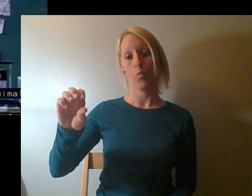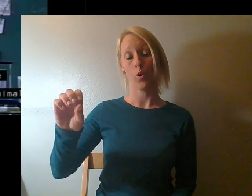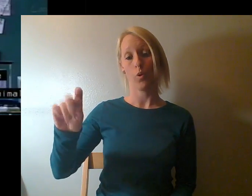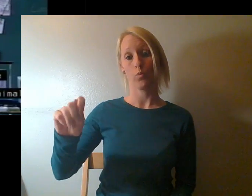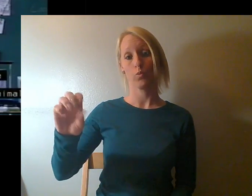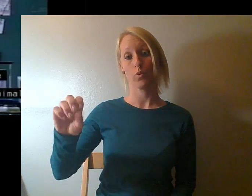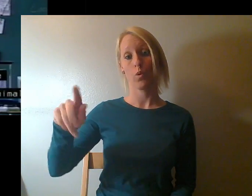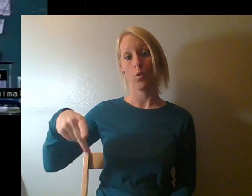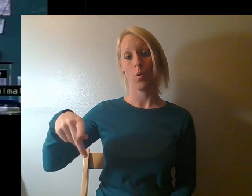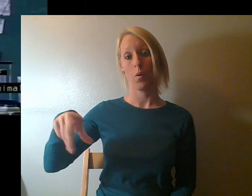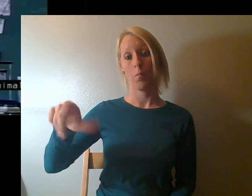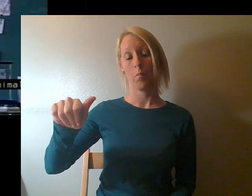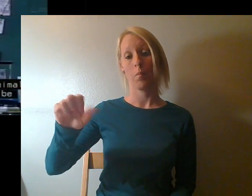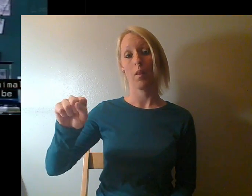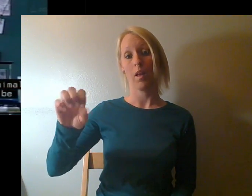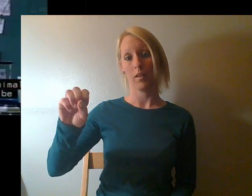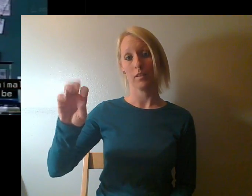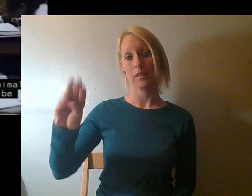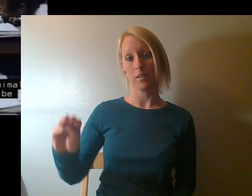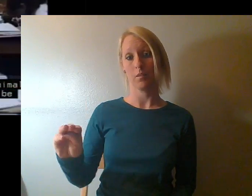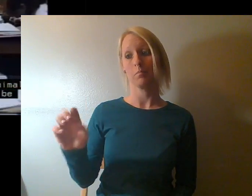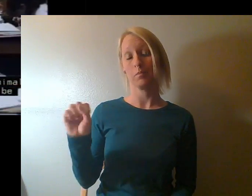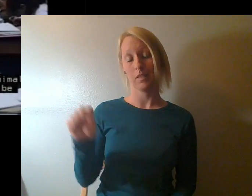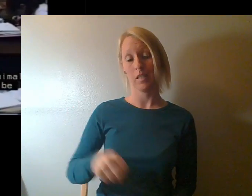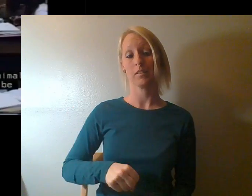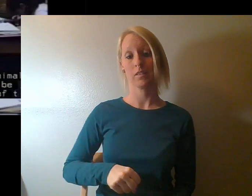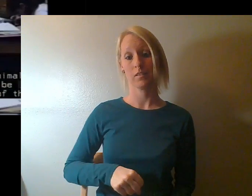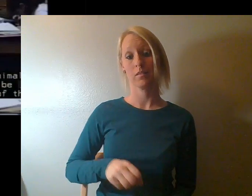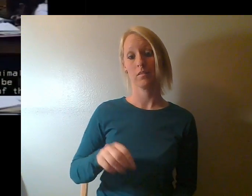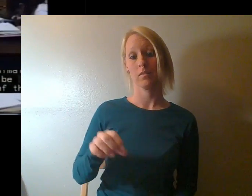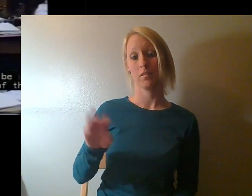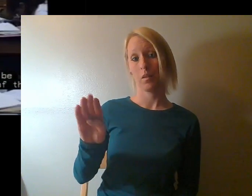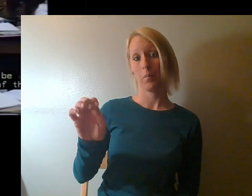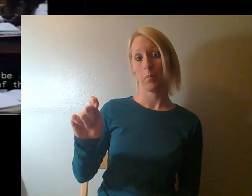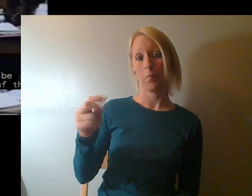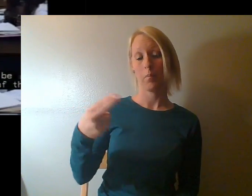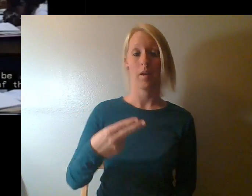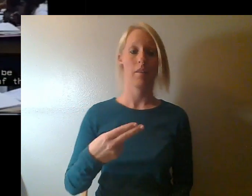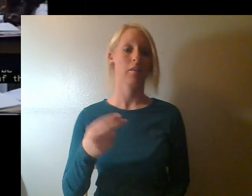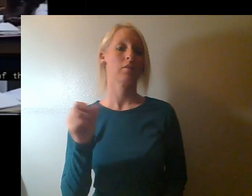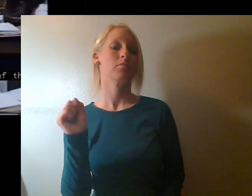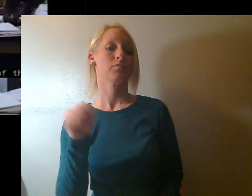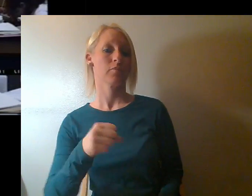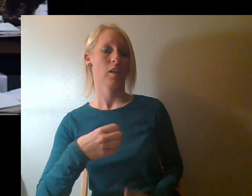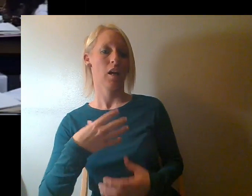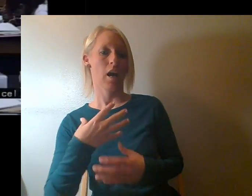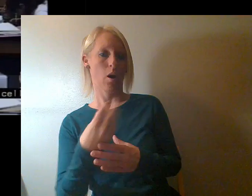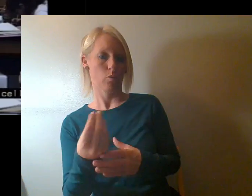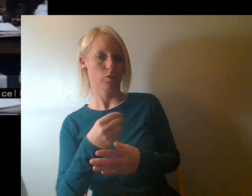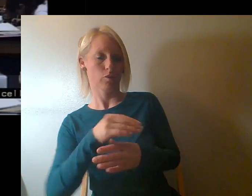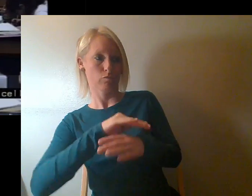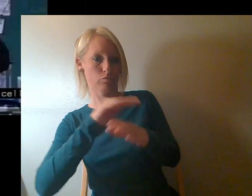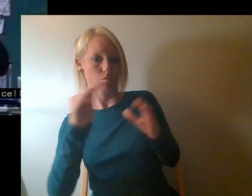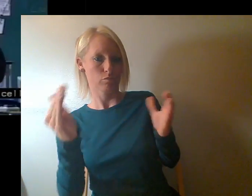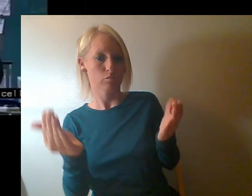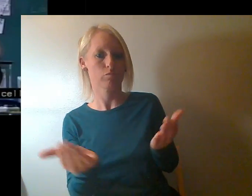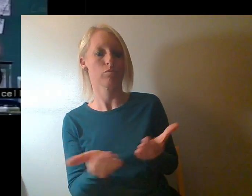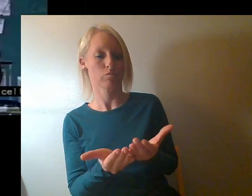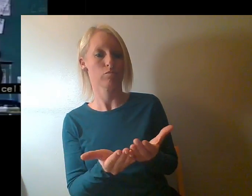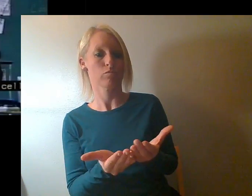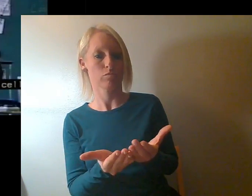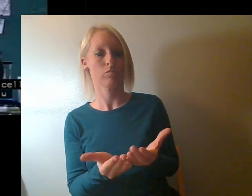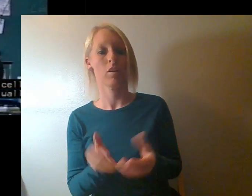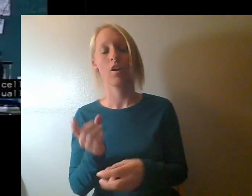an animal, Yes. the outermost layer would be the cell membrane instead of the cell wall. Right. And in plants, you have the